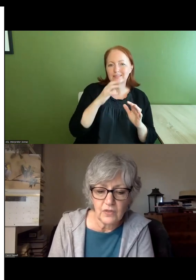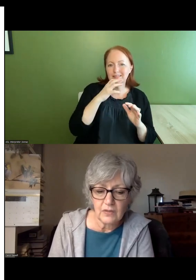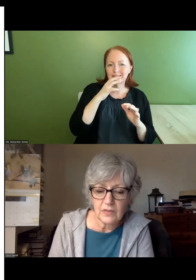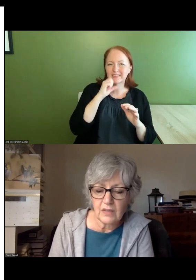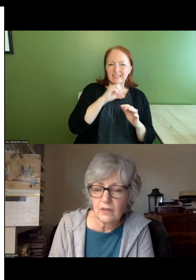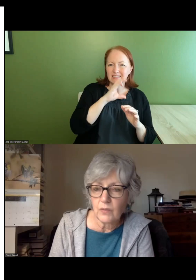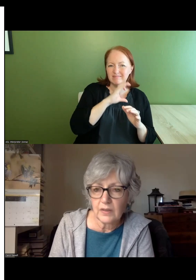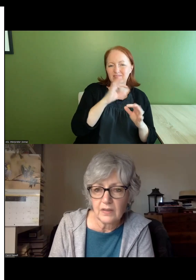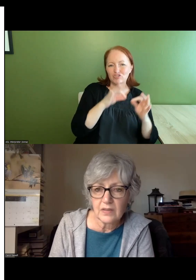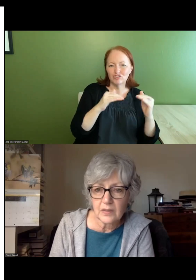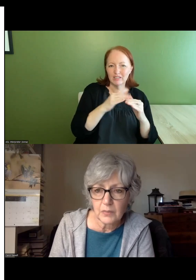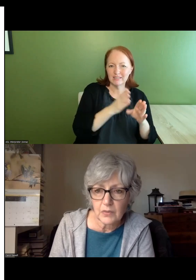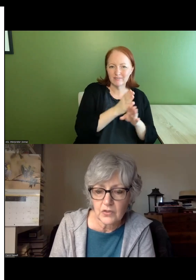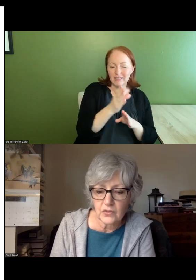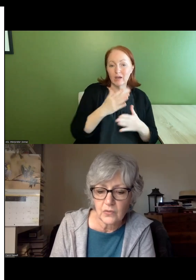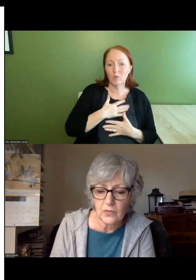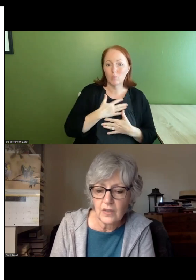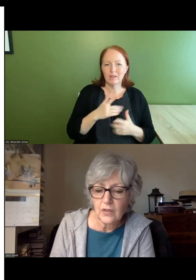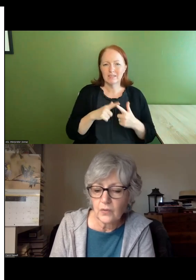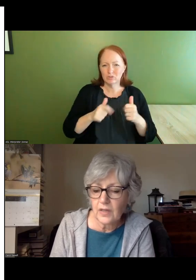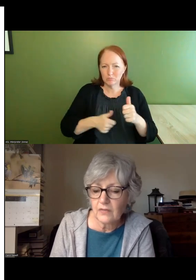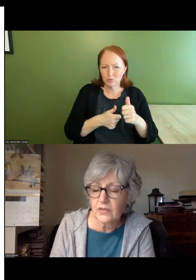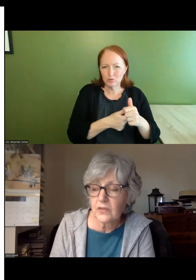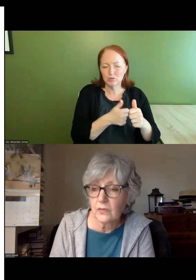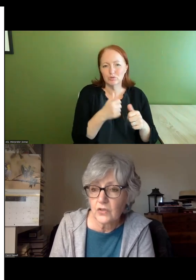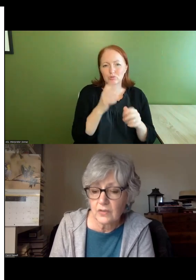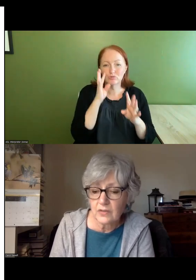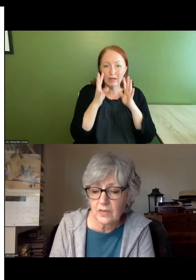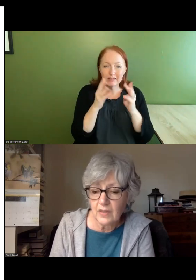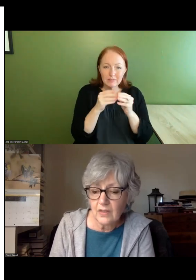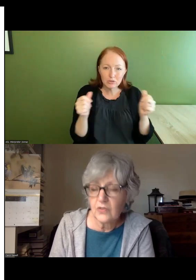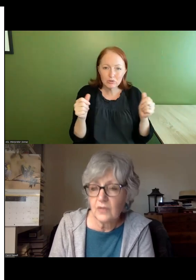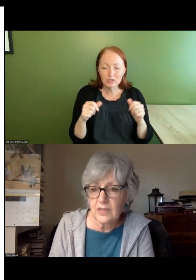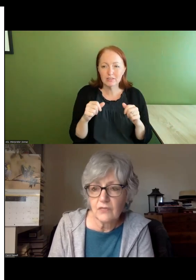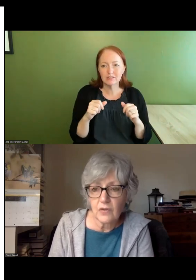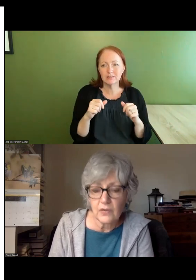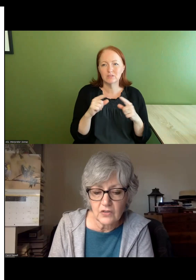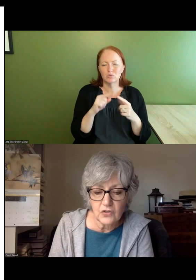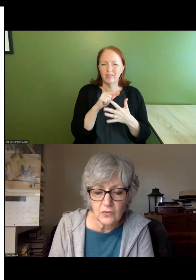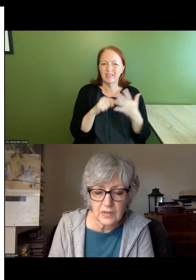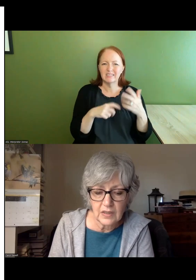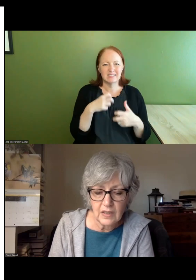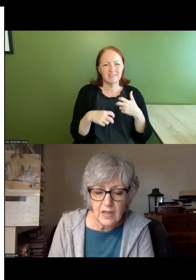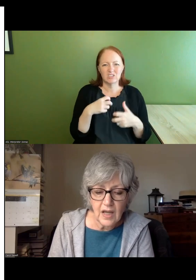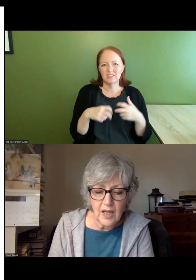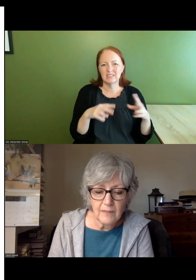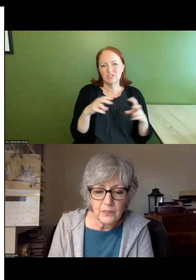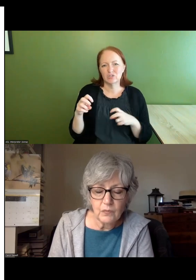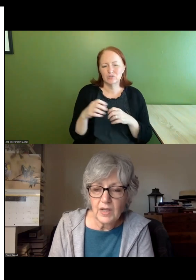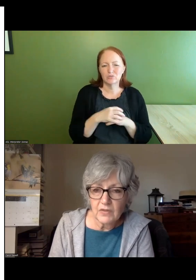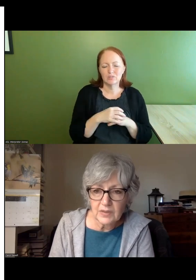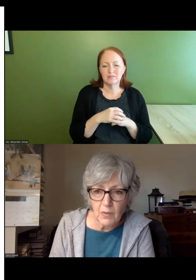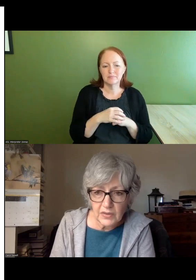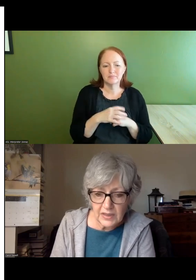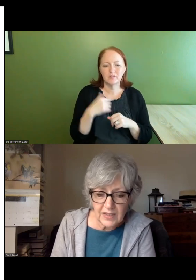justice field and their willingness to pursue creative solutions to these difficult issues.